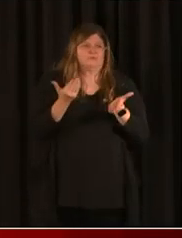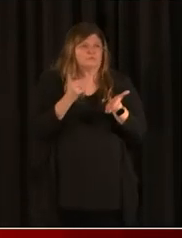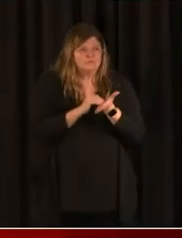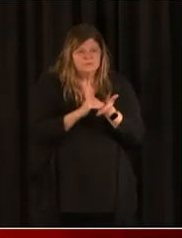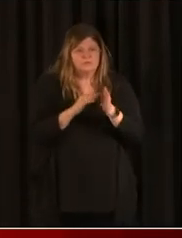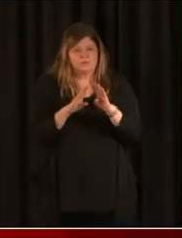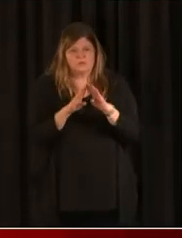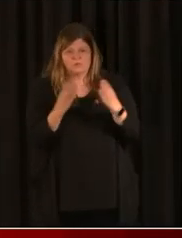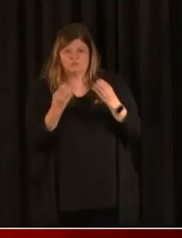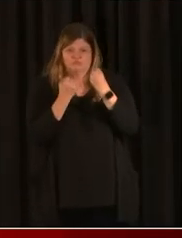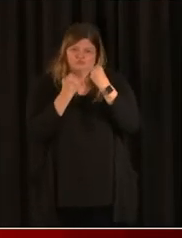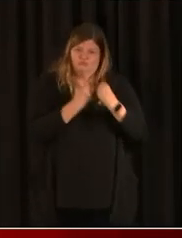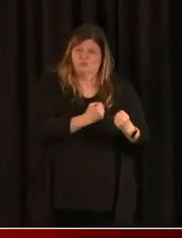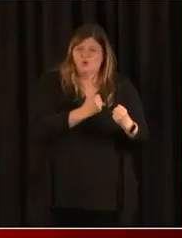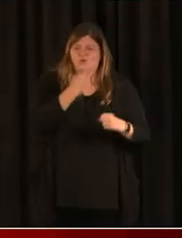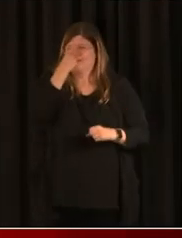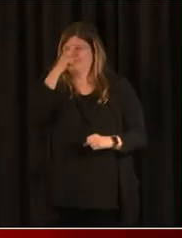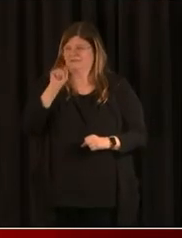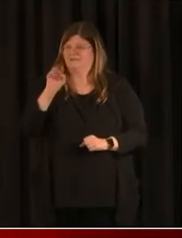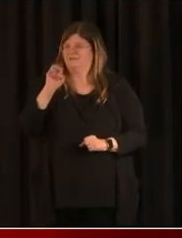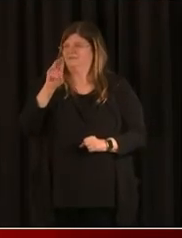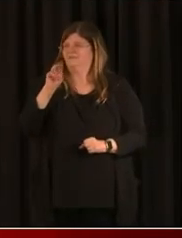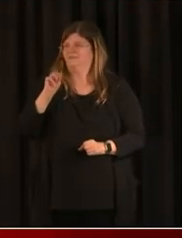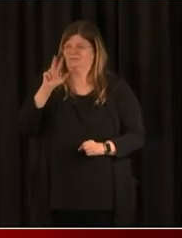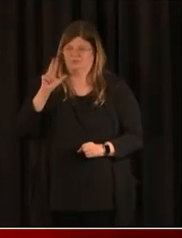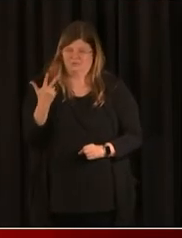strong for term 3.